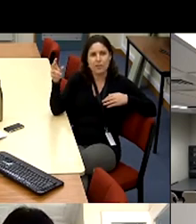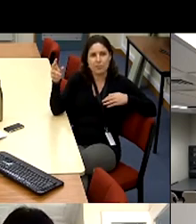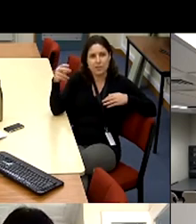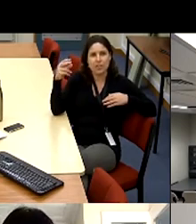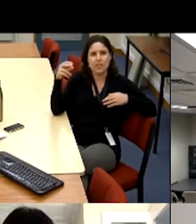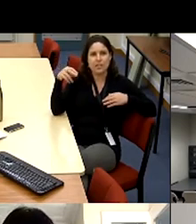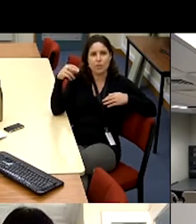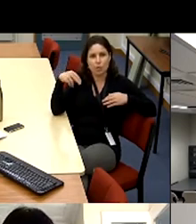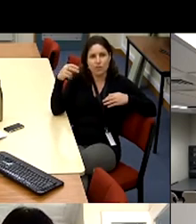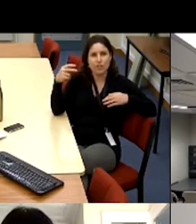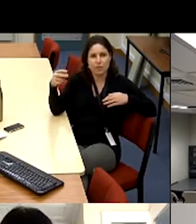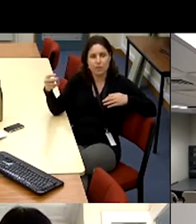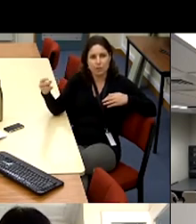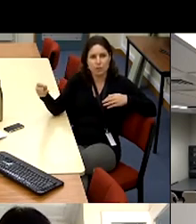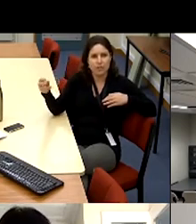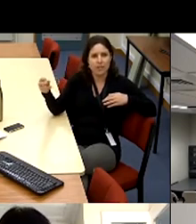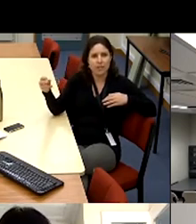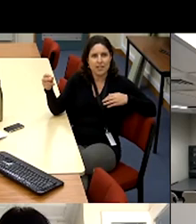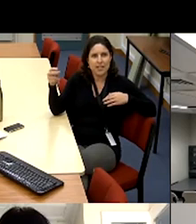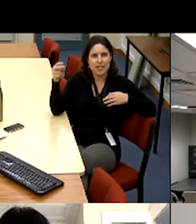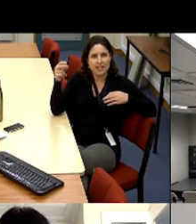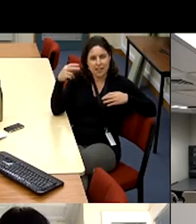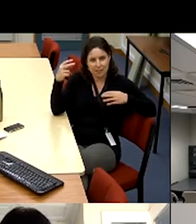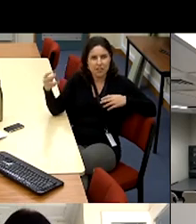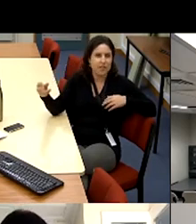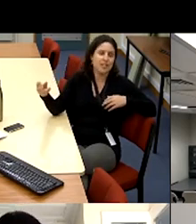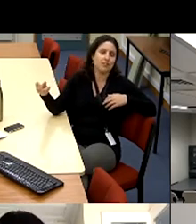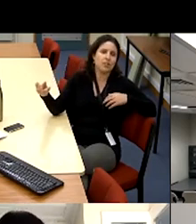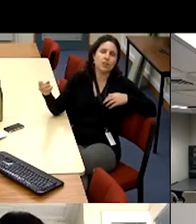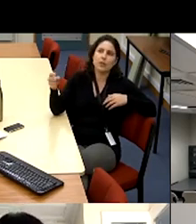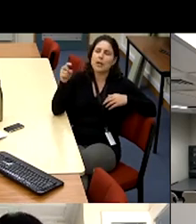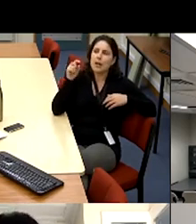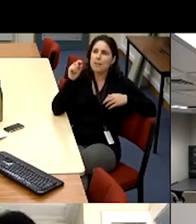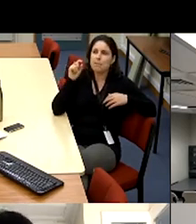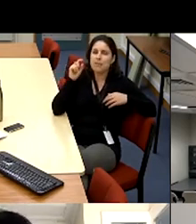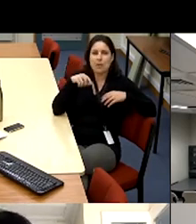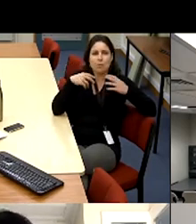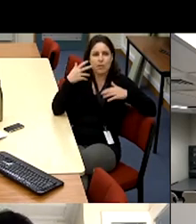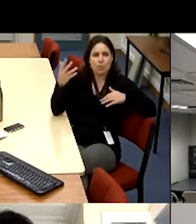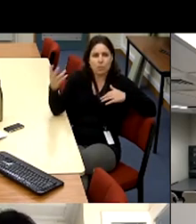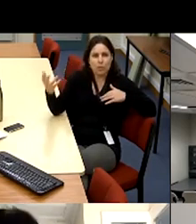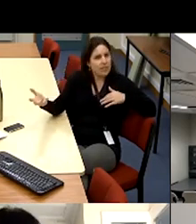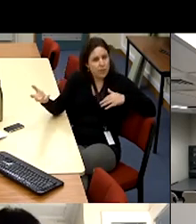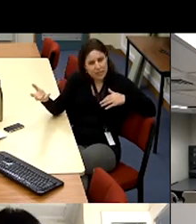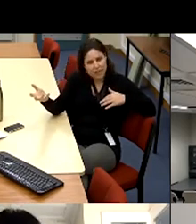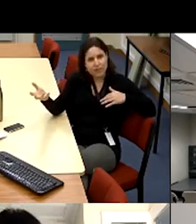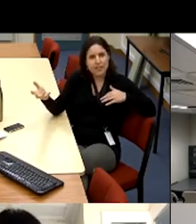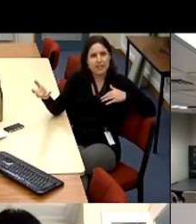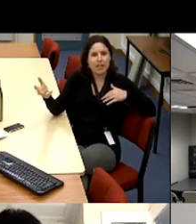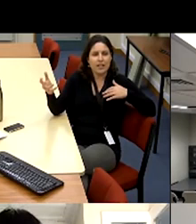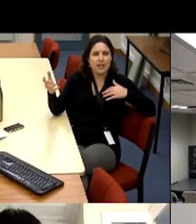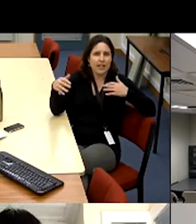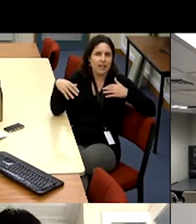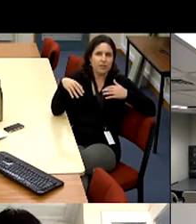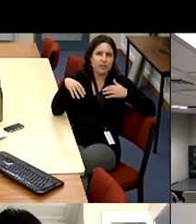problematic because it positions all refugees as being traumatised, and that's not necessarily true. But then what are they doing here in New